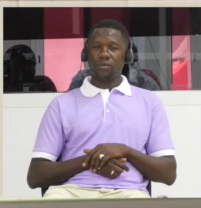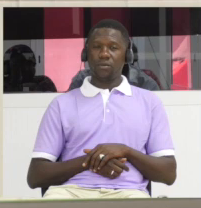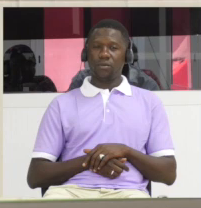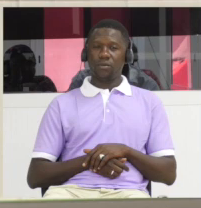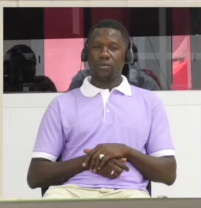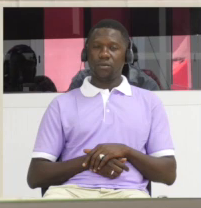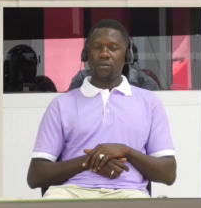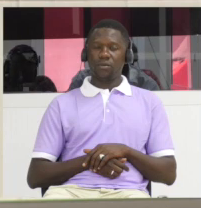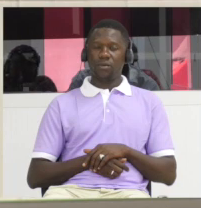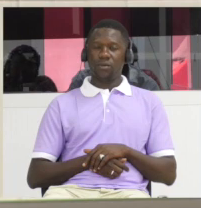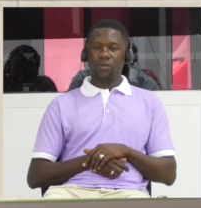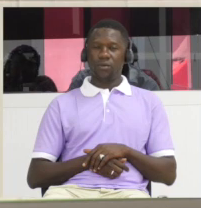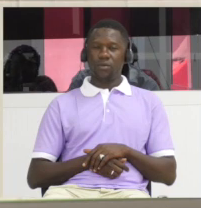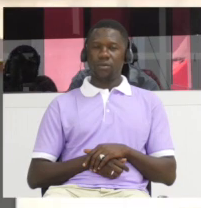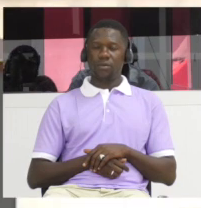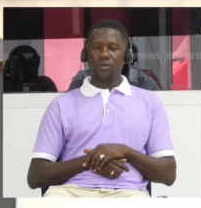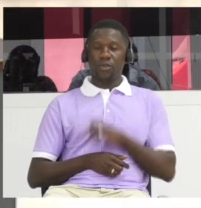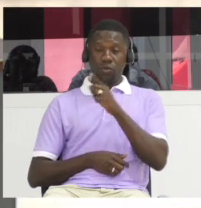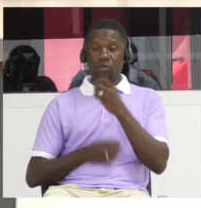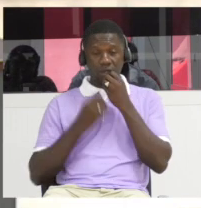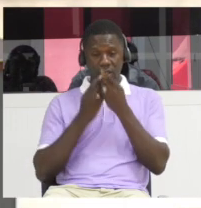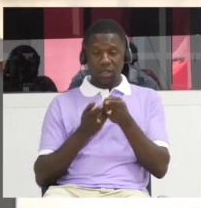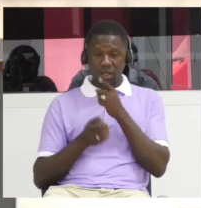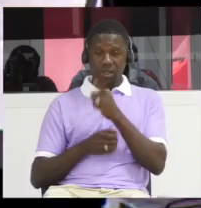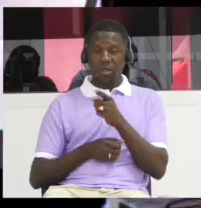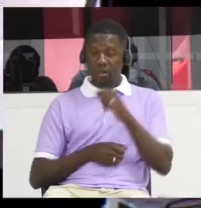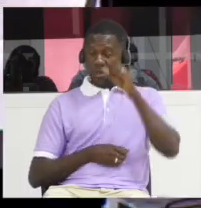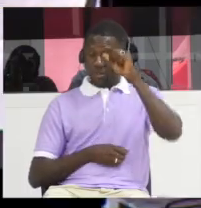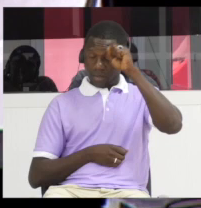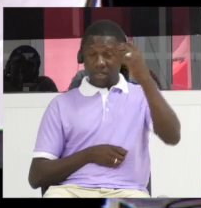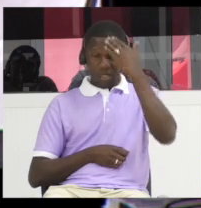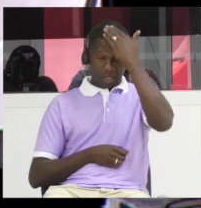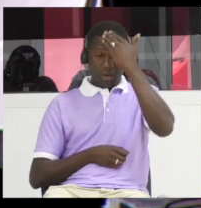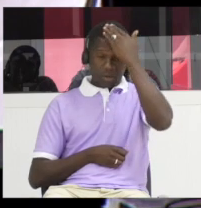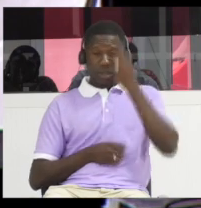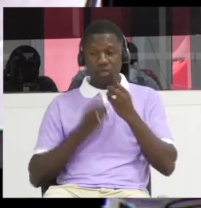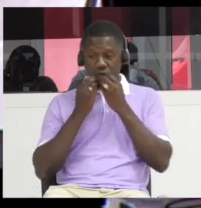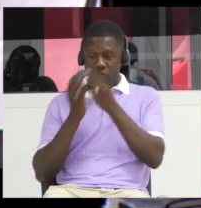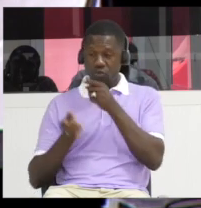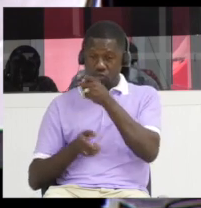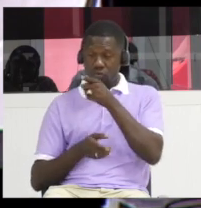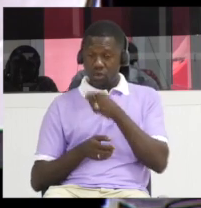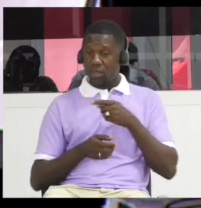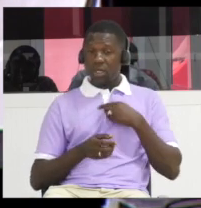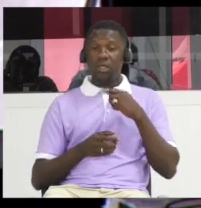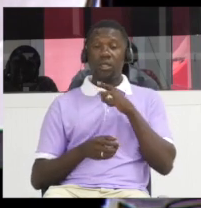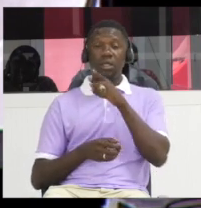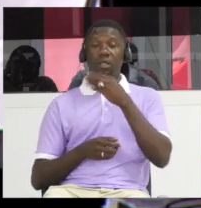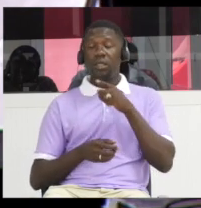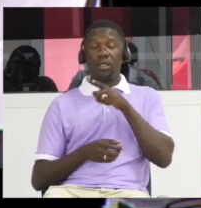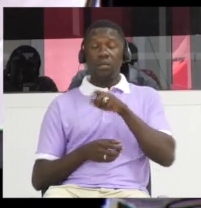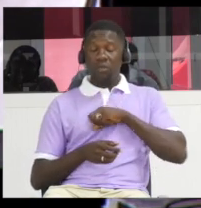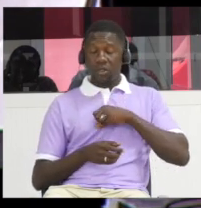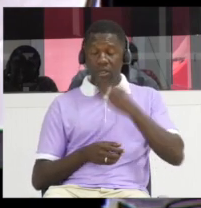from Washington. You said that President Jawara told you that he never made the request for evacuation